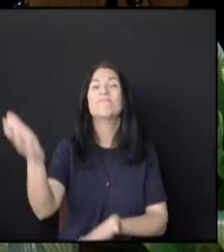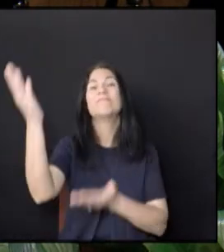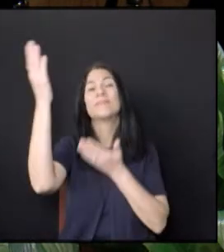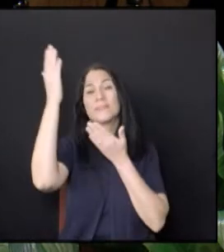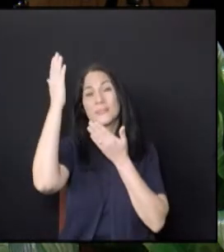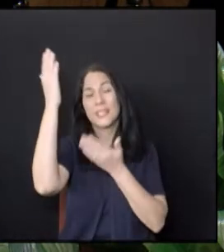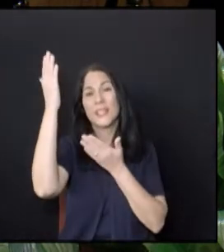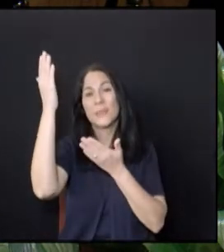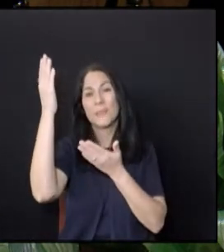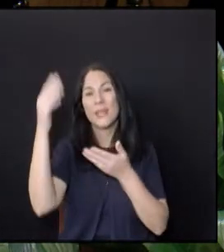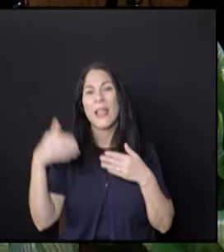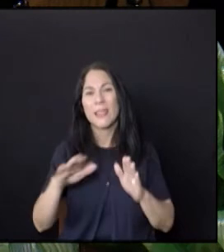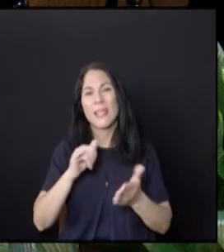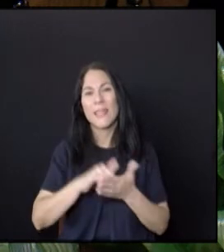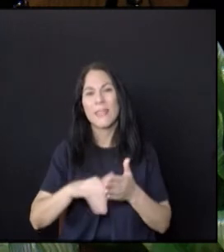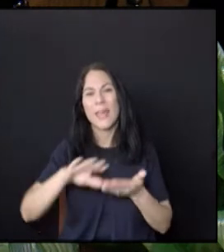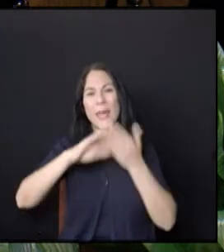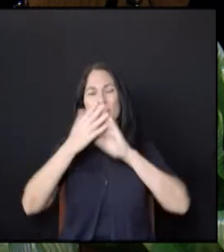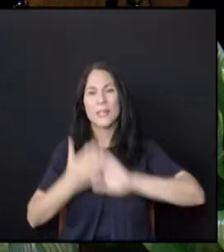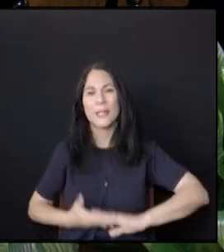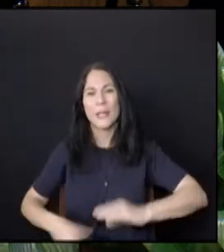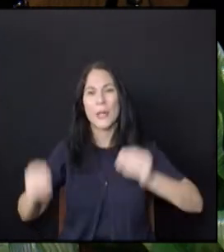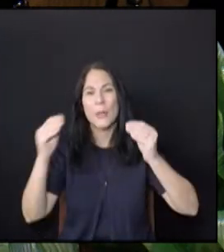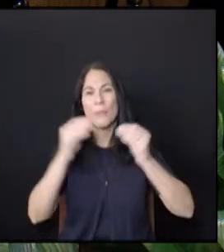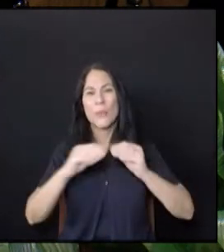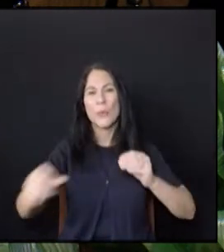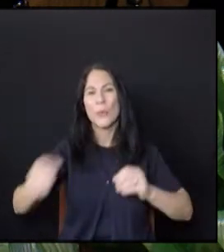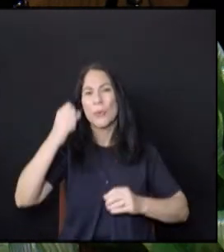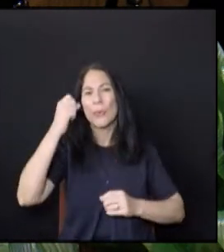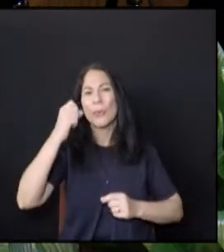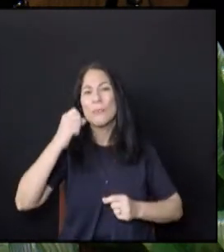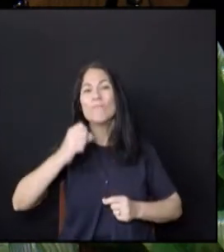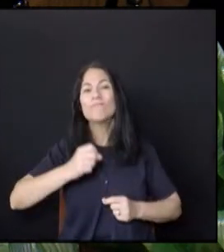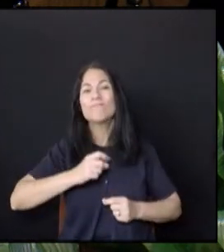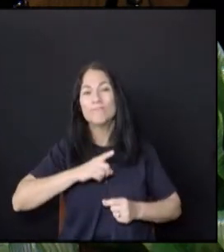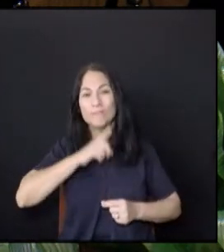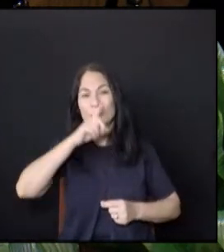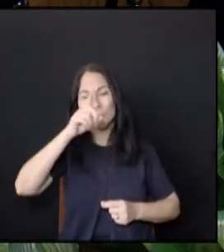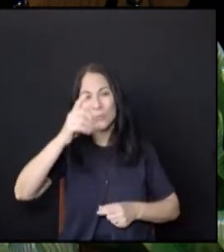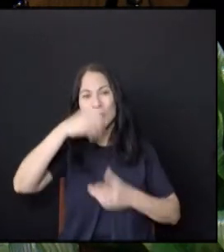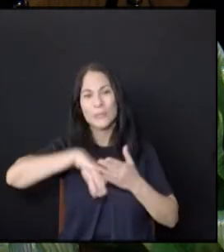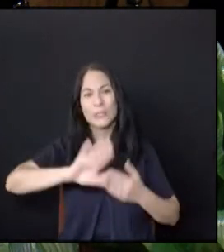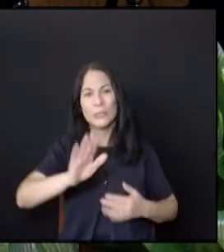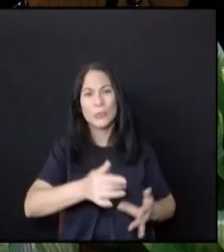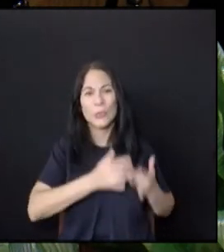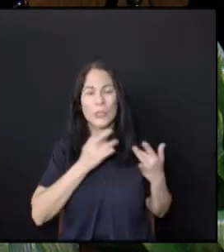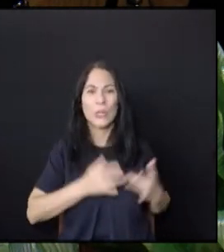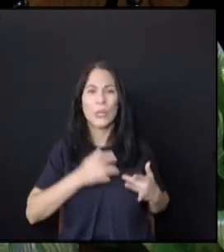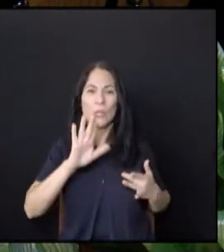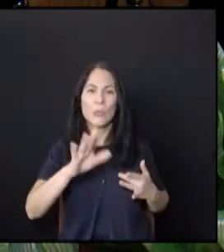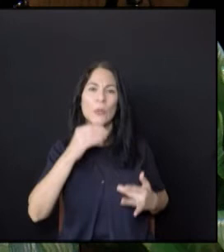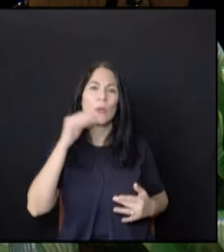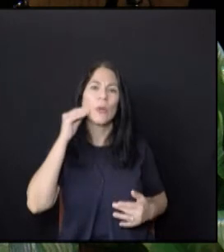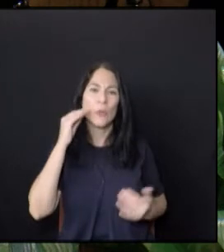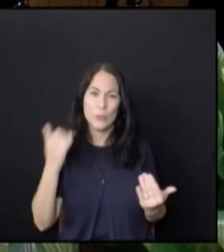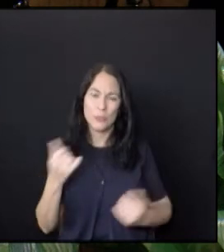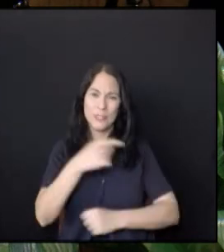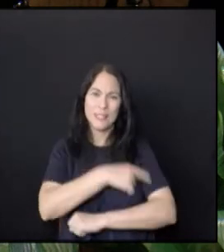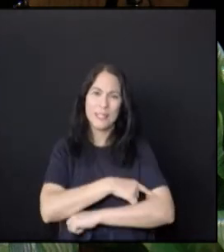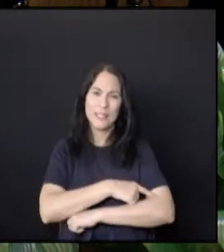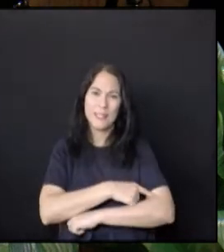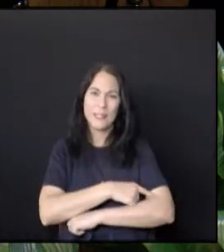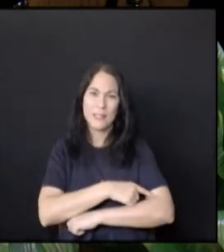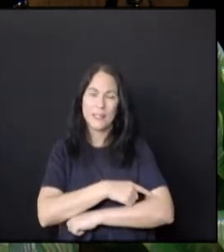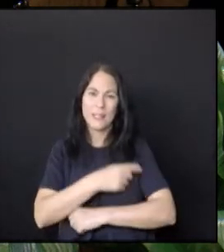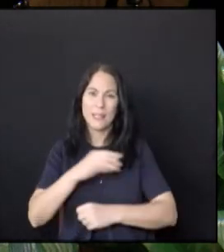And so may that become more powerfully real in your heart, in your home, this day,